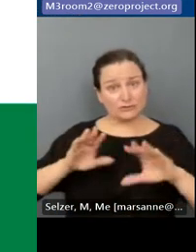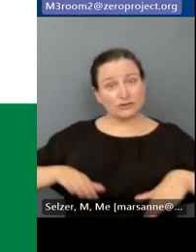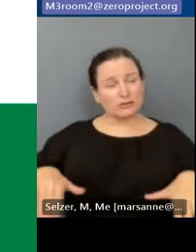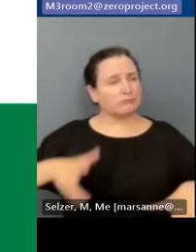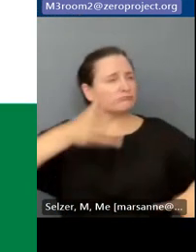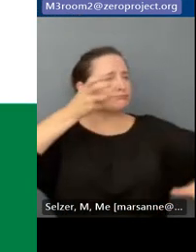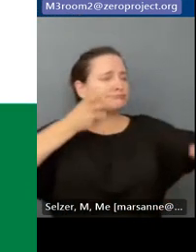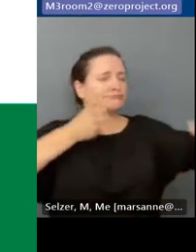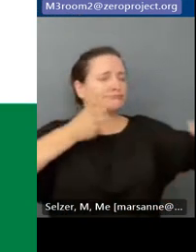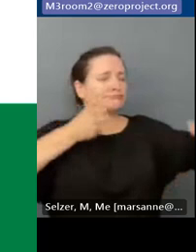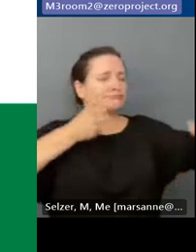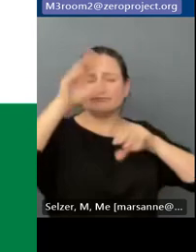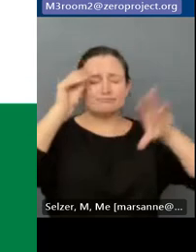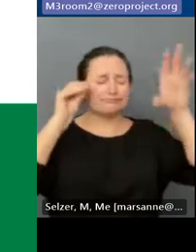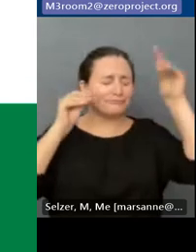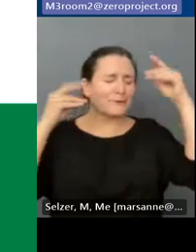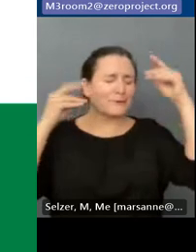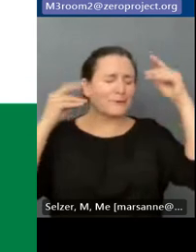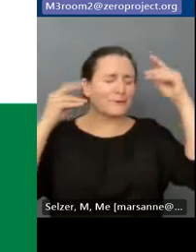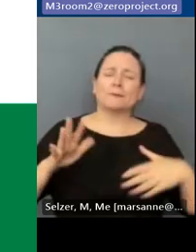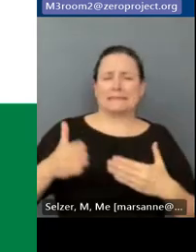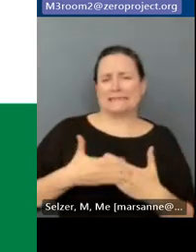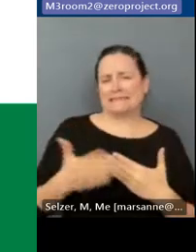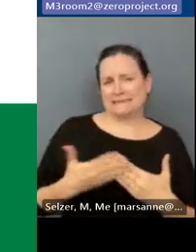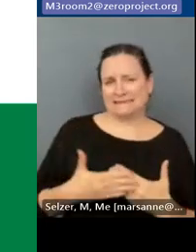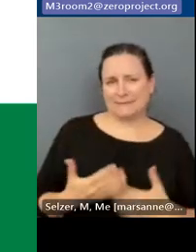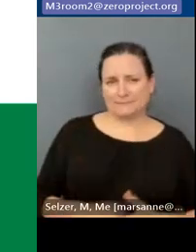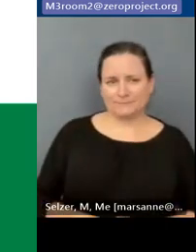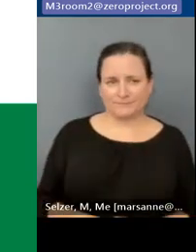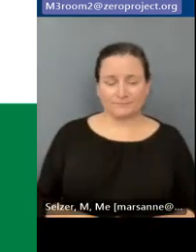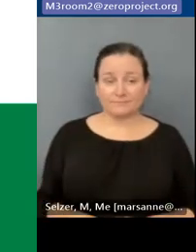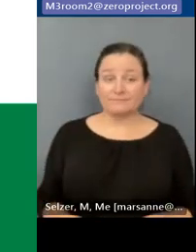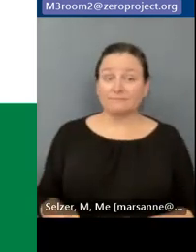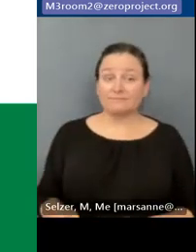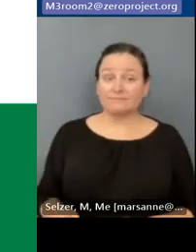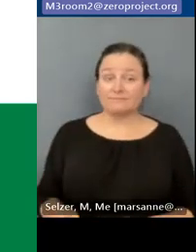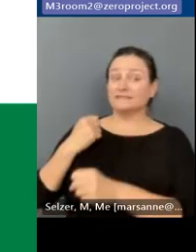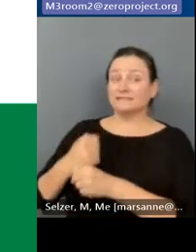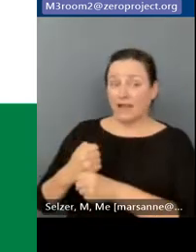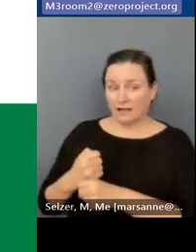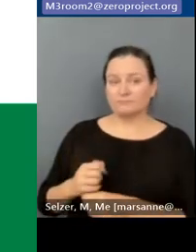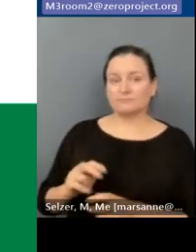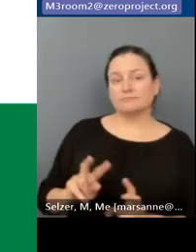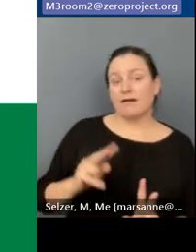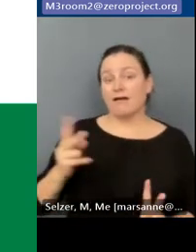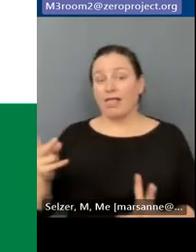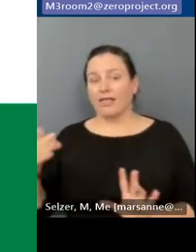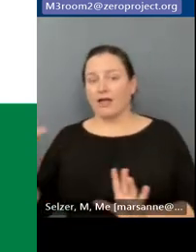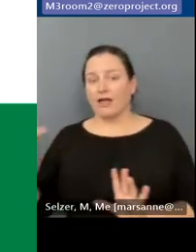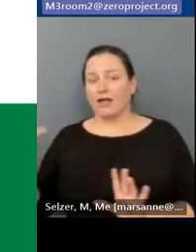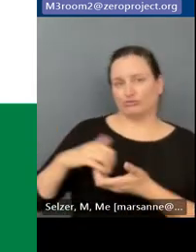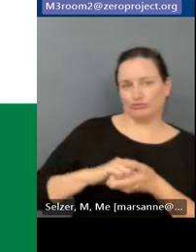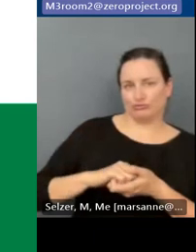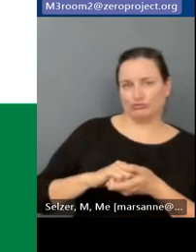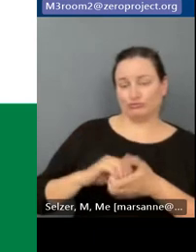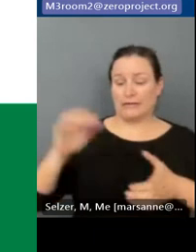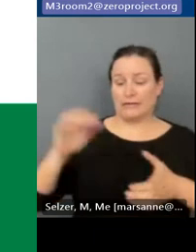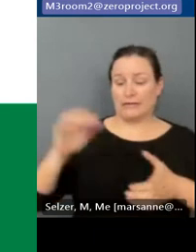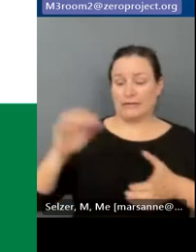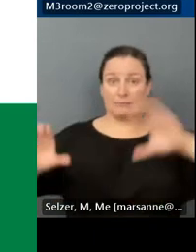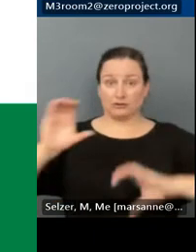Last year, Royal Society of Chemistry collaborated with us, and together we conducted a chemistry workshop for deaf children in our lab